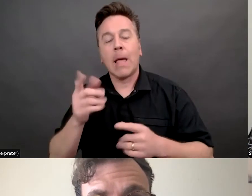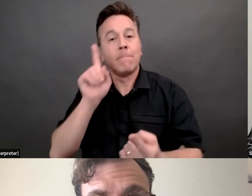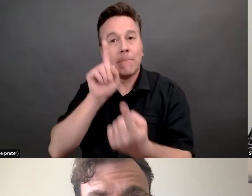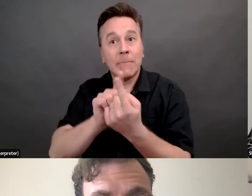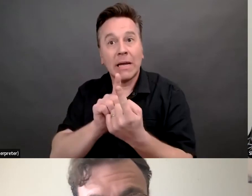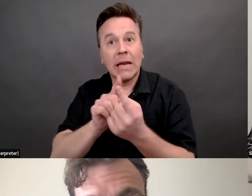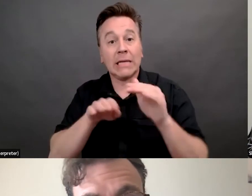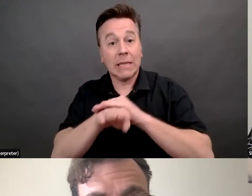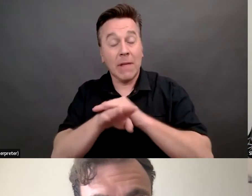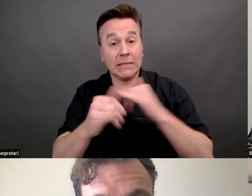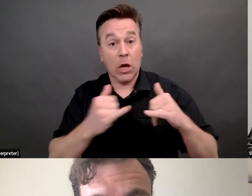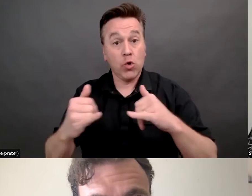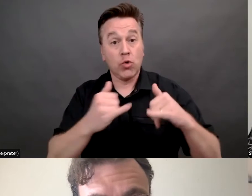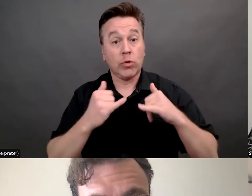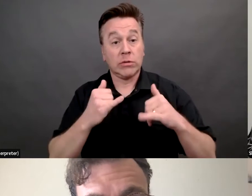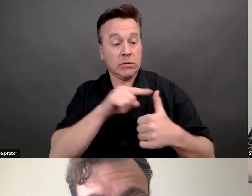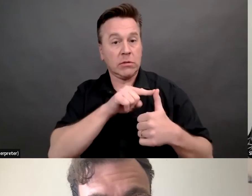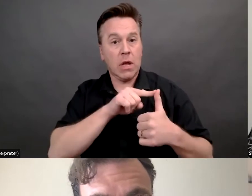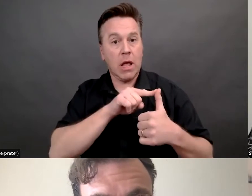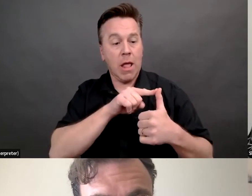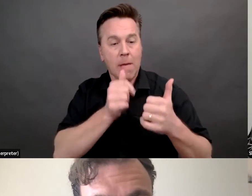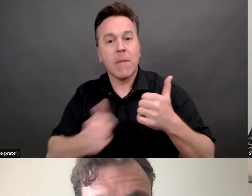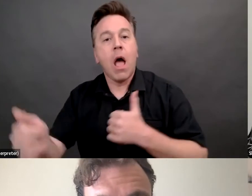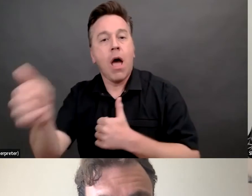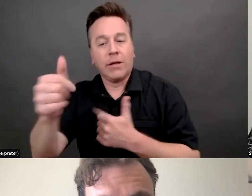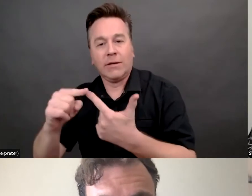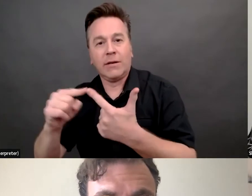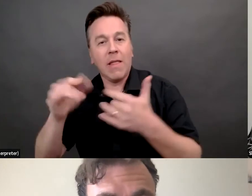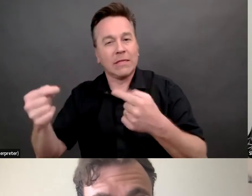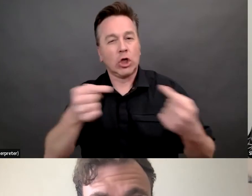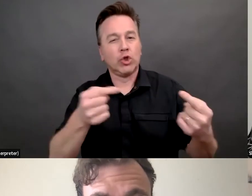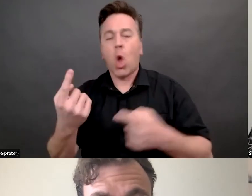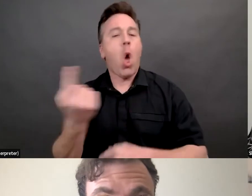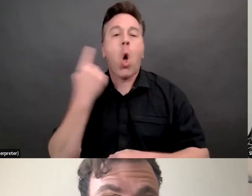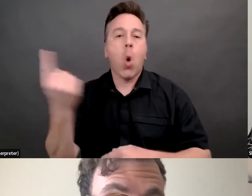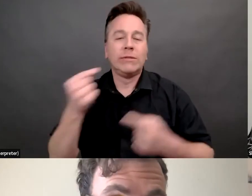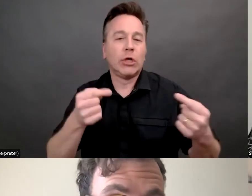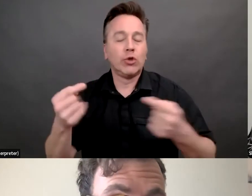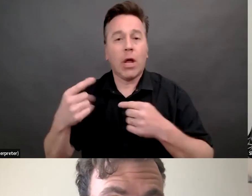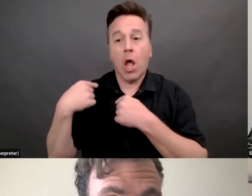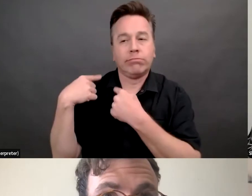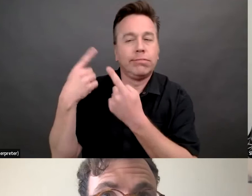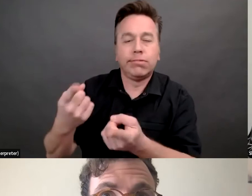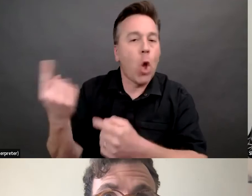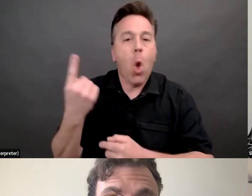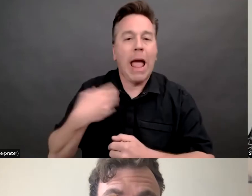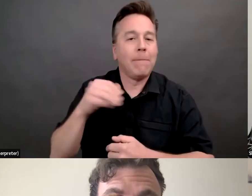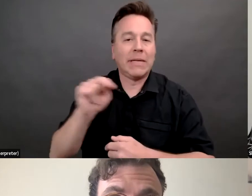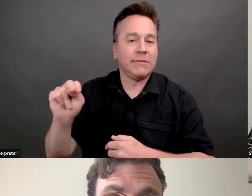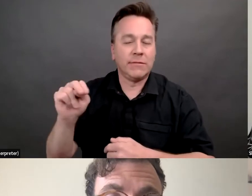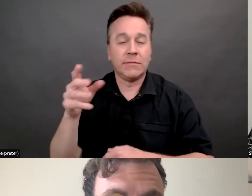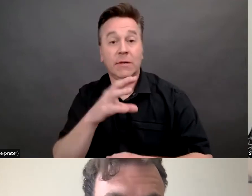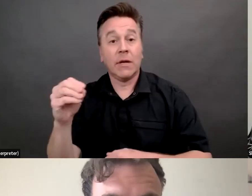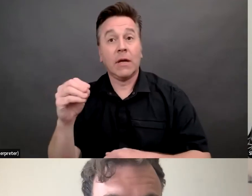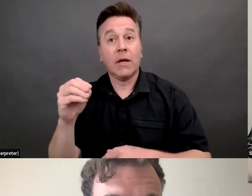meeting accessibility standards and then going beyond. There seems to be this kind of tension. There always is this tension, always has been this tension